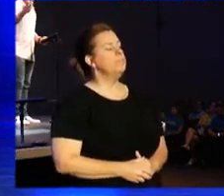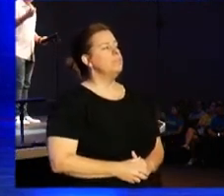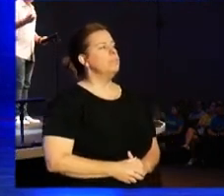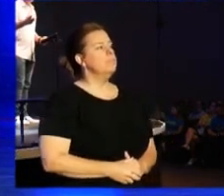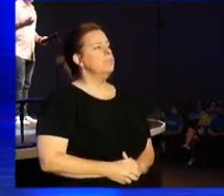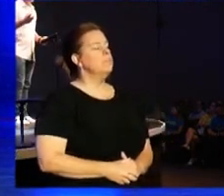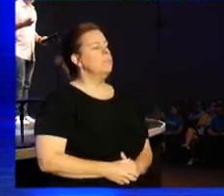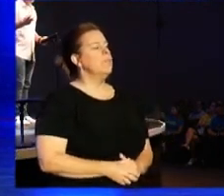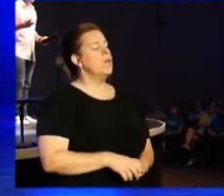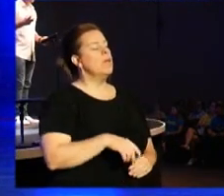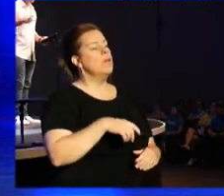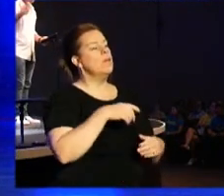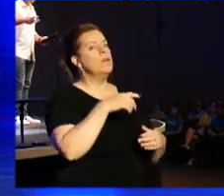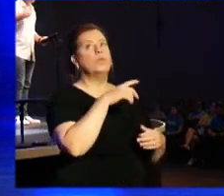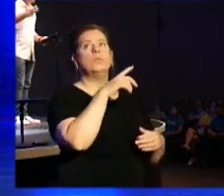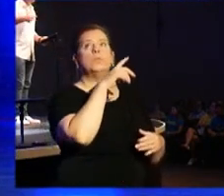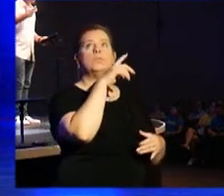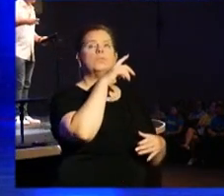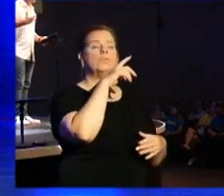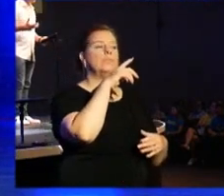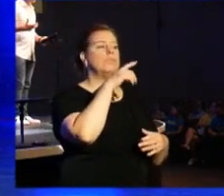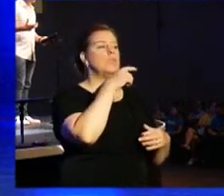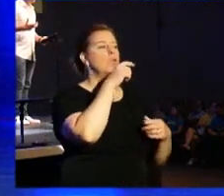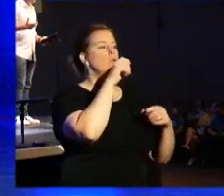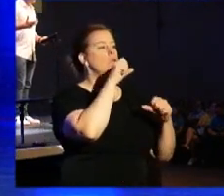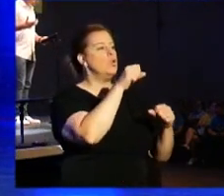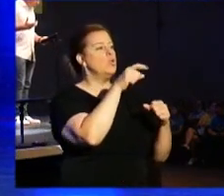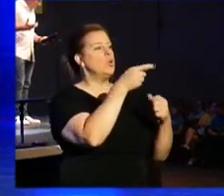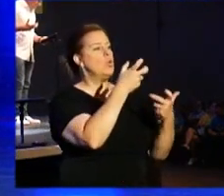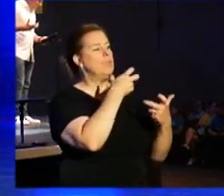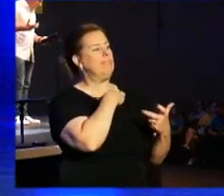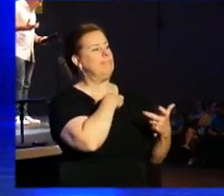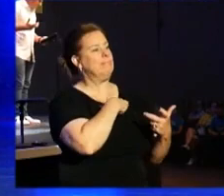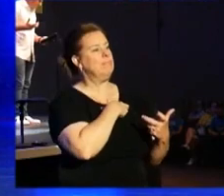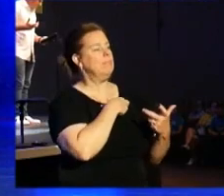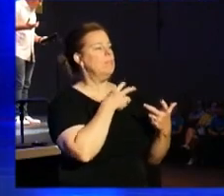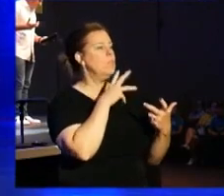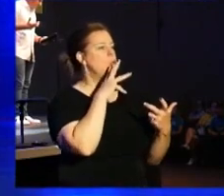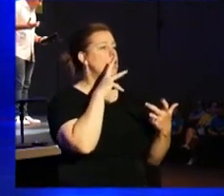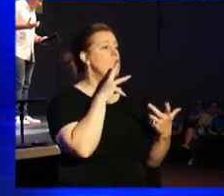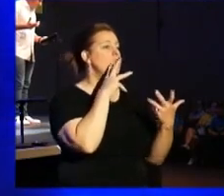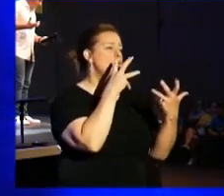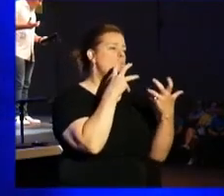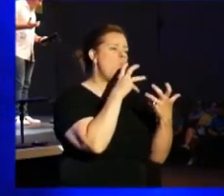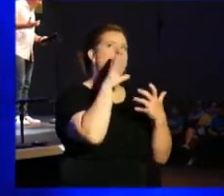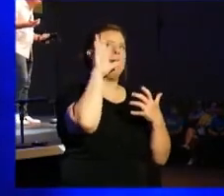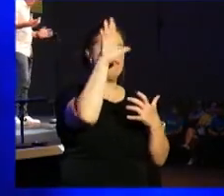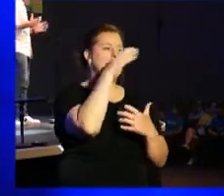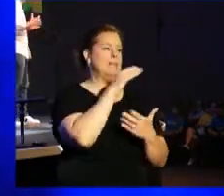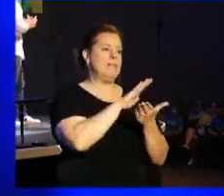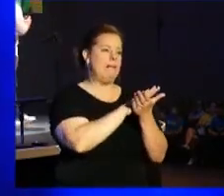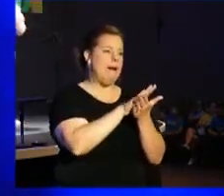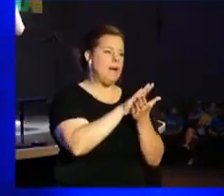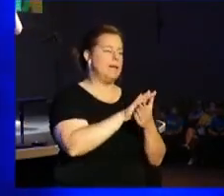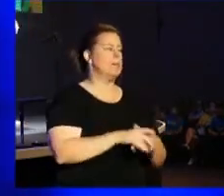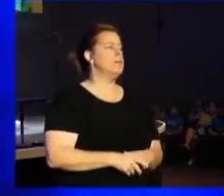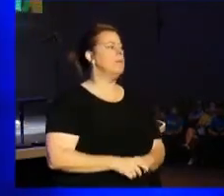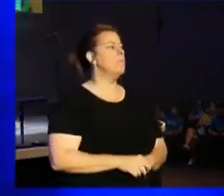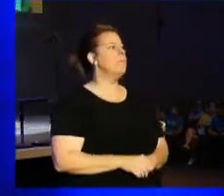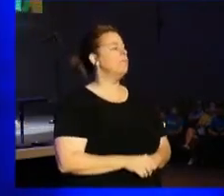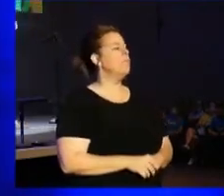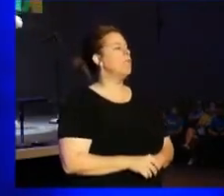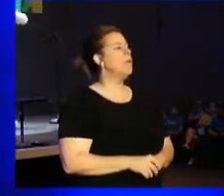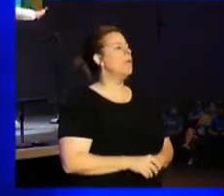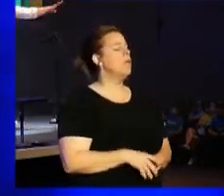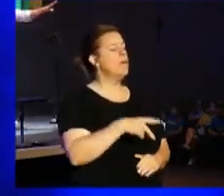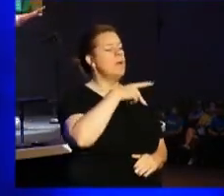Are you craving the kindness? Are you craving more of the Lord as a result of his kindness? Peter's writing to an audience of